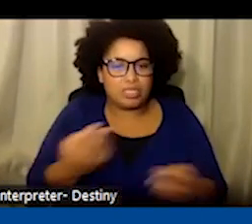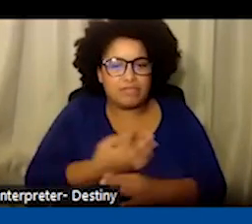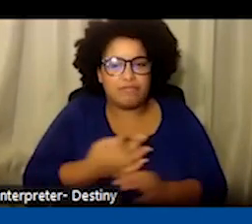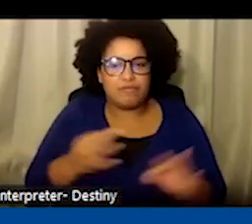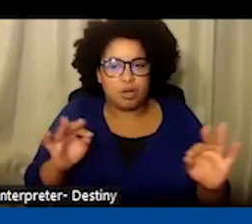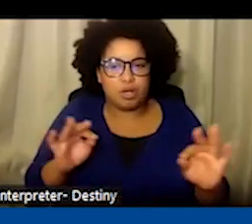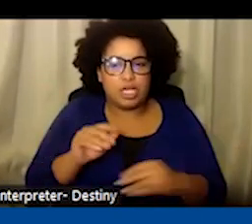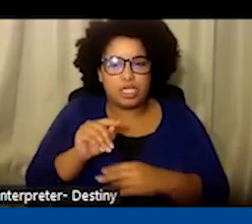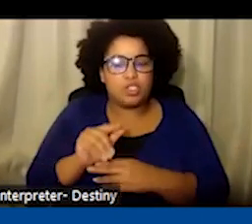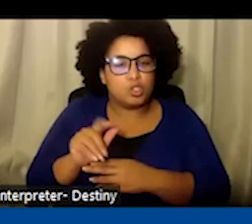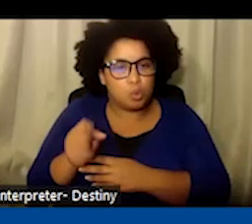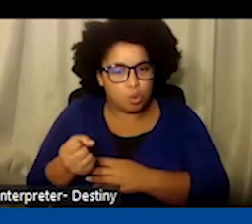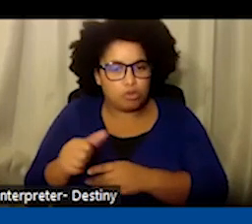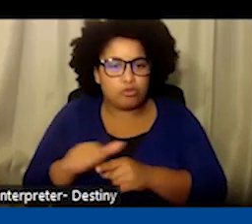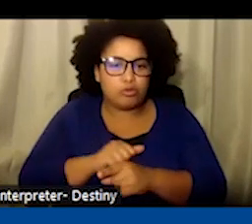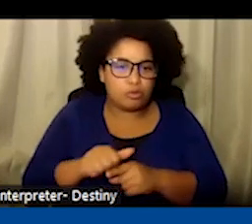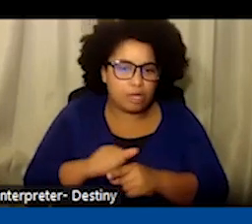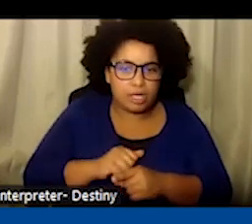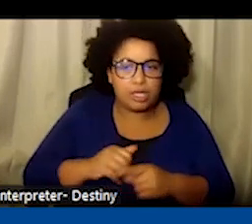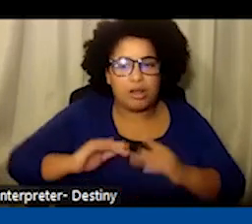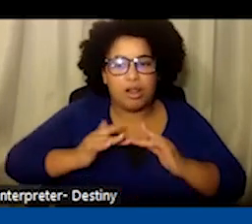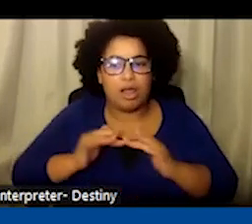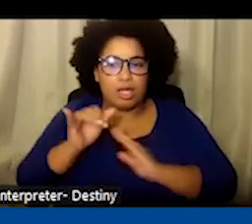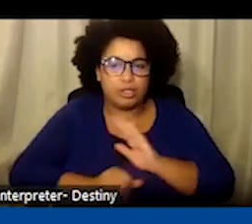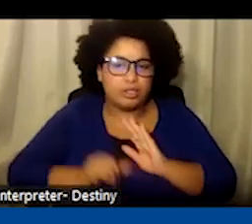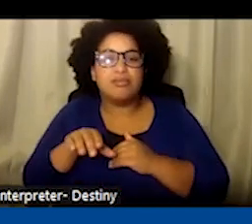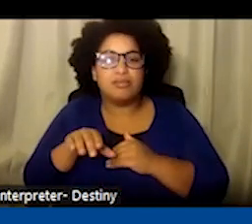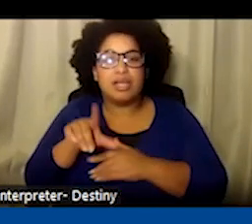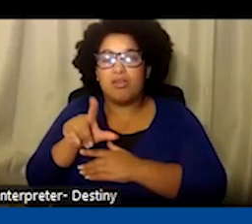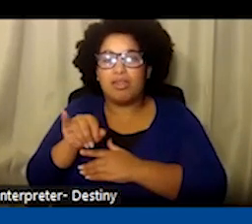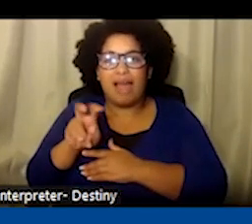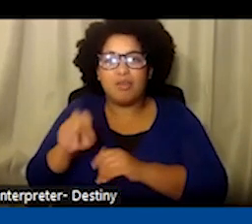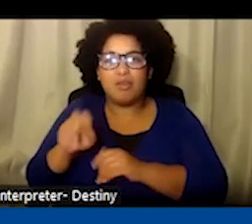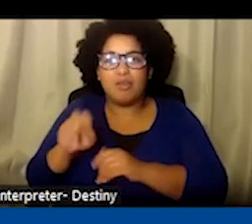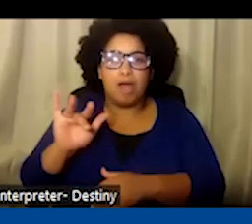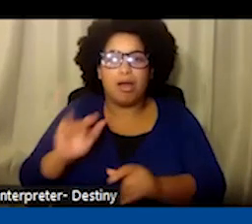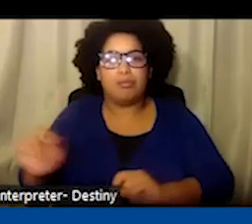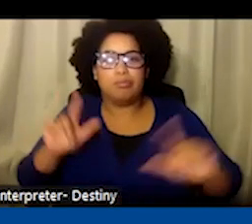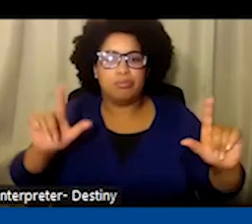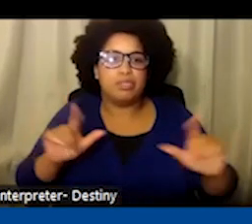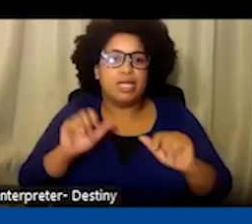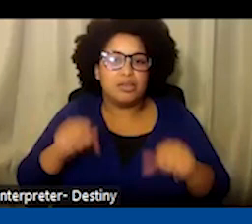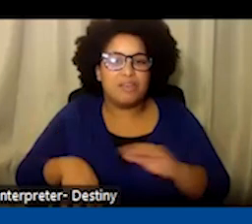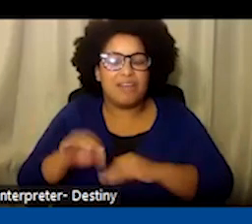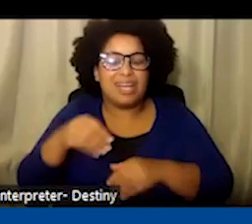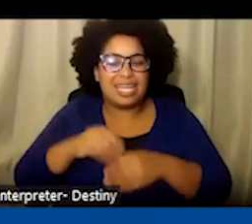including tools, trainings online, on YouTube, and on our webpage. You can also find them on our resource